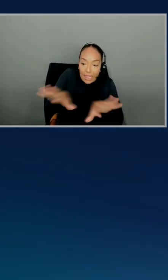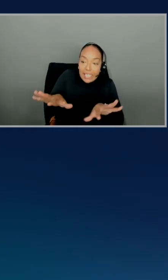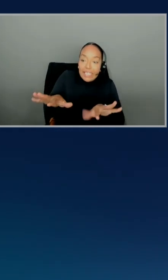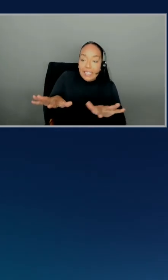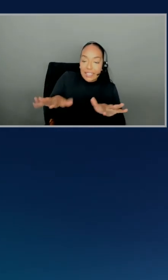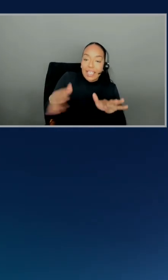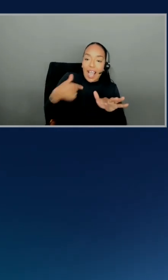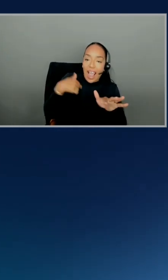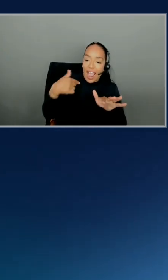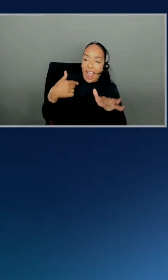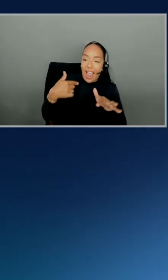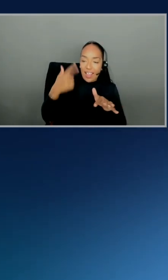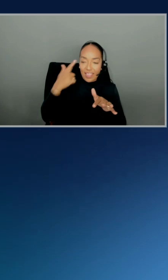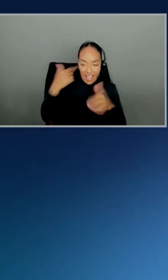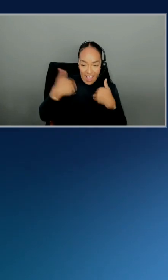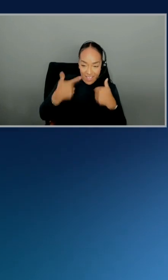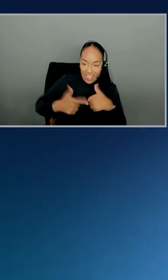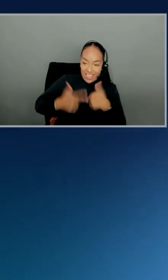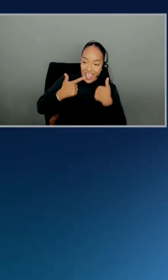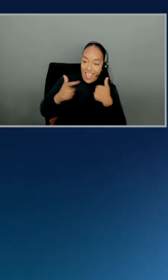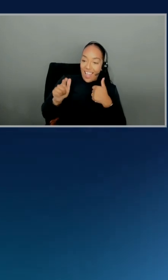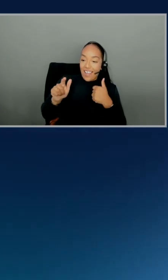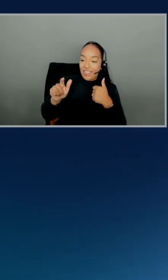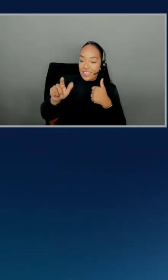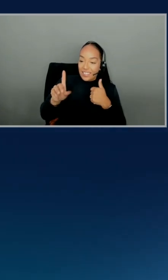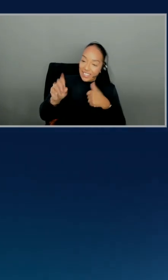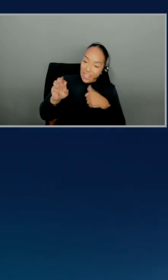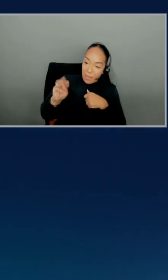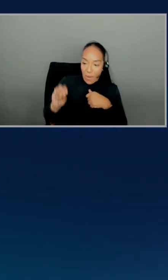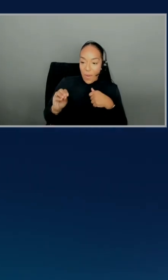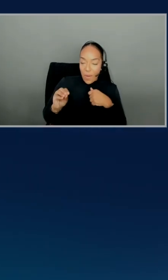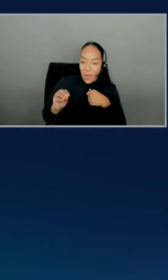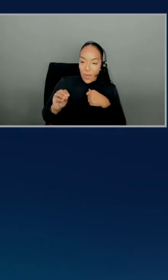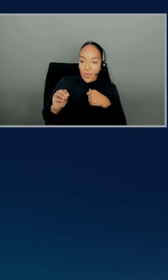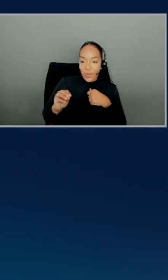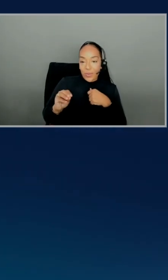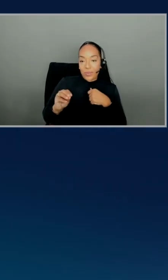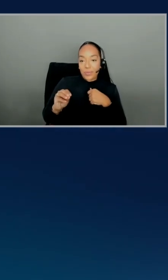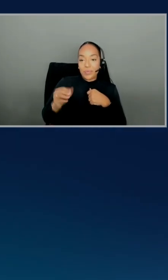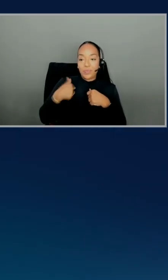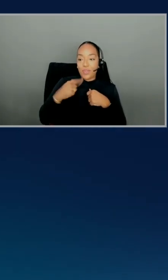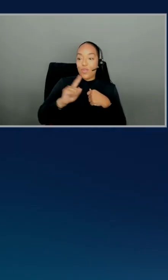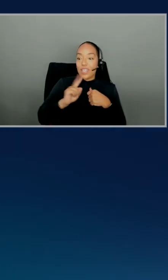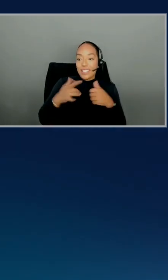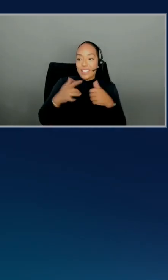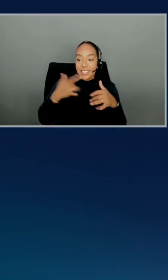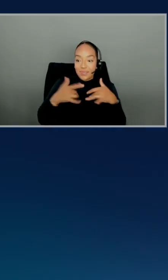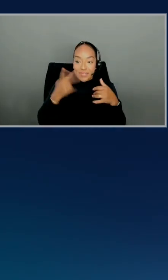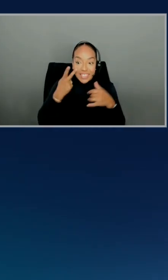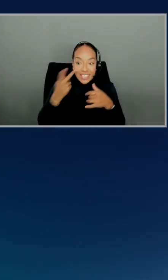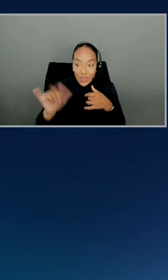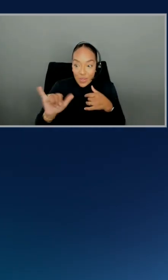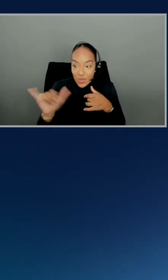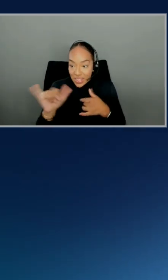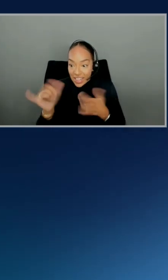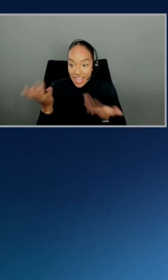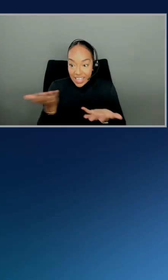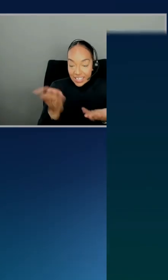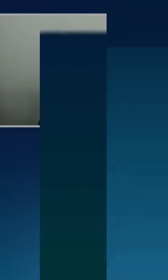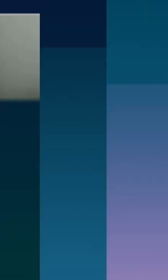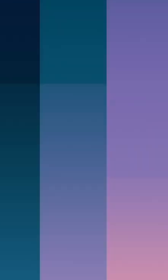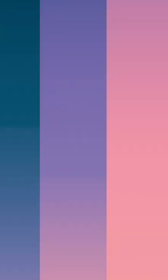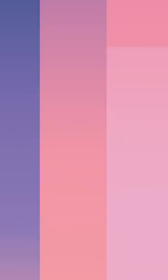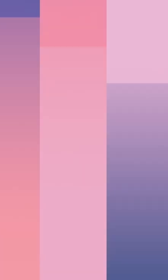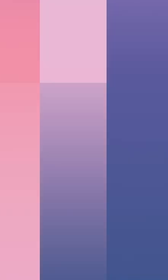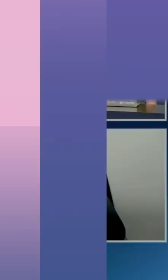demo, in addition to the live PowerPoint that we already proved. And I am eager to see what this looks like when we get to be hands-on with